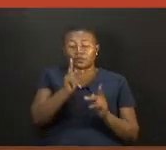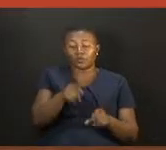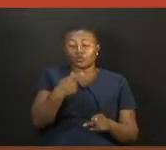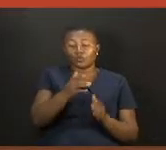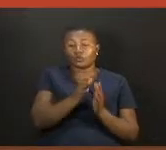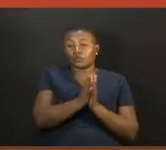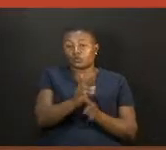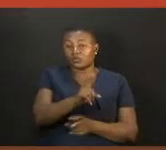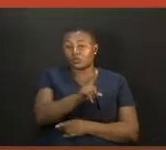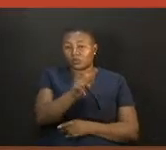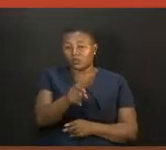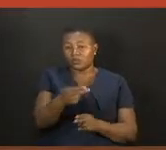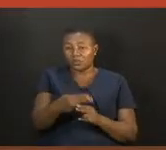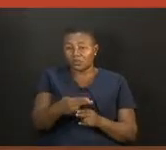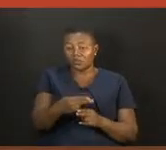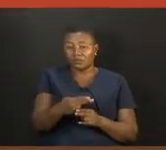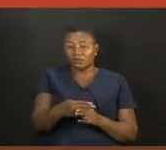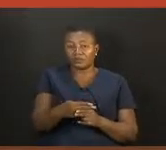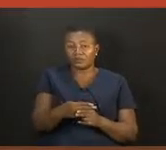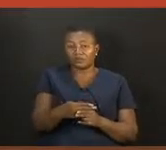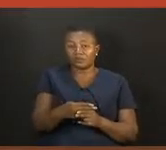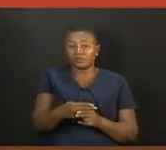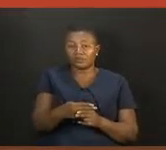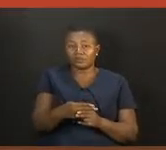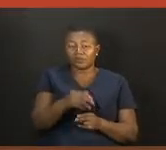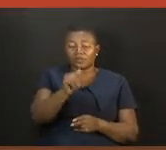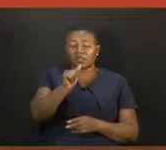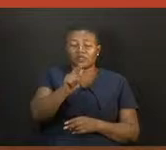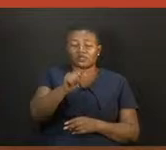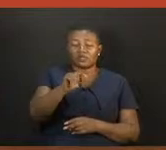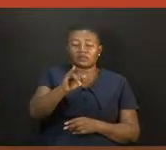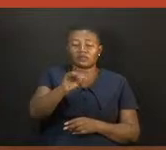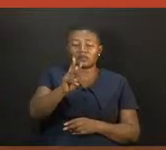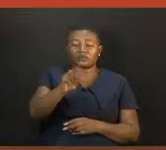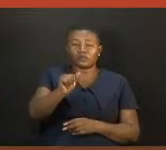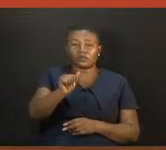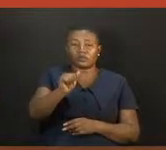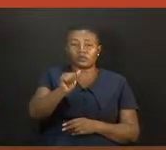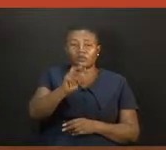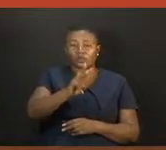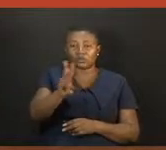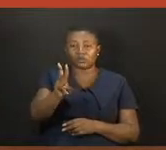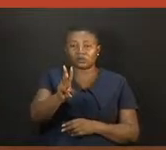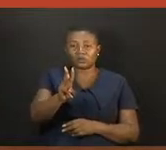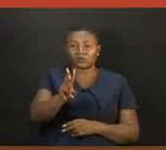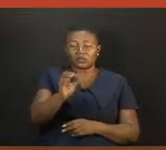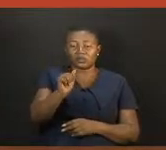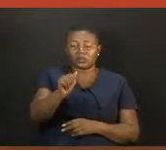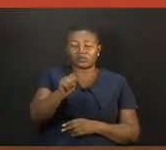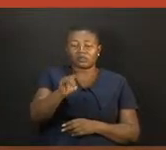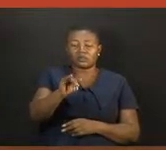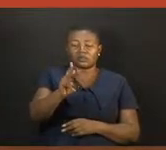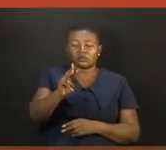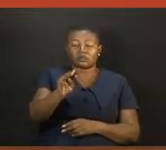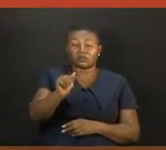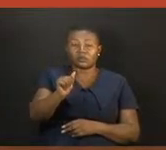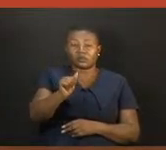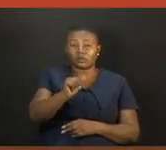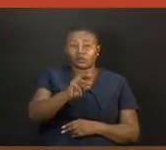the name of a member for Etiwa West. Etiwa West,